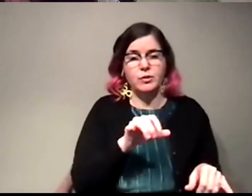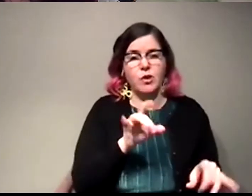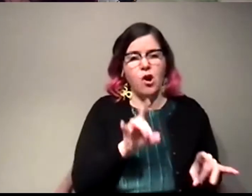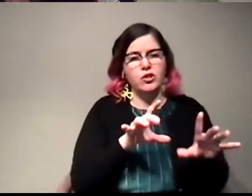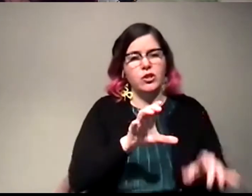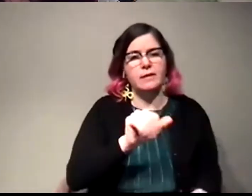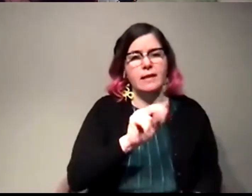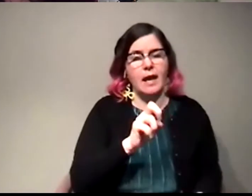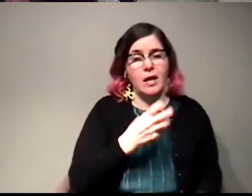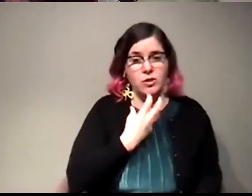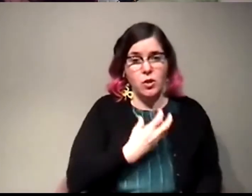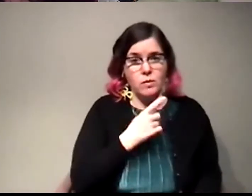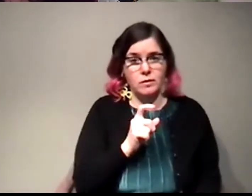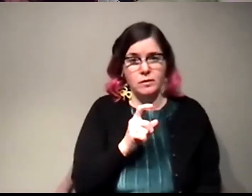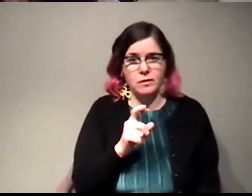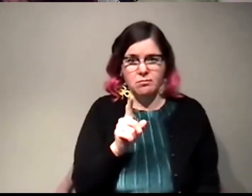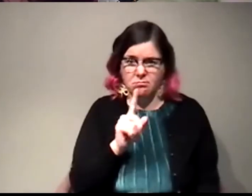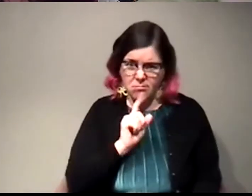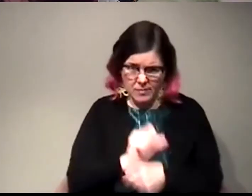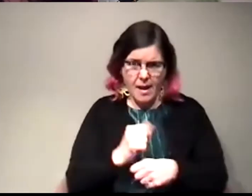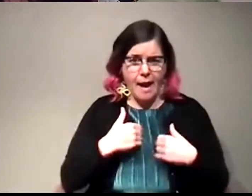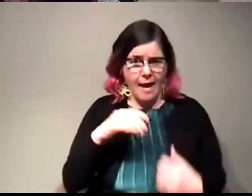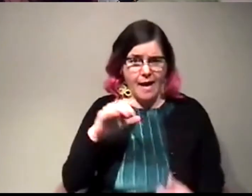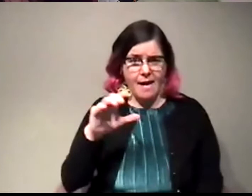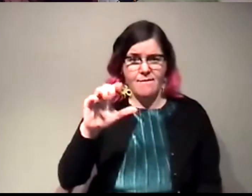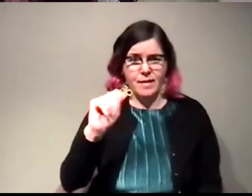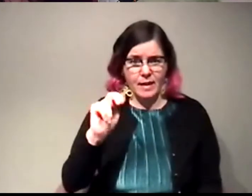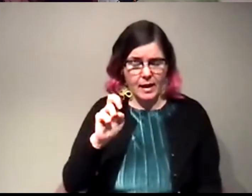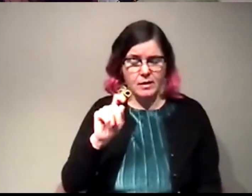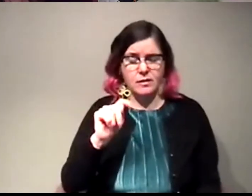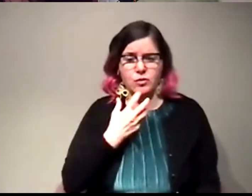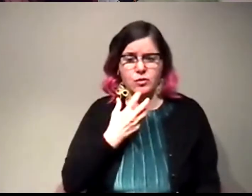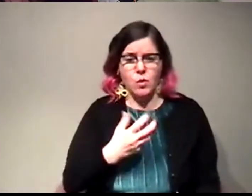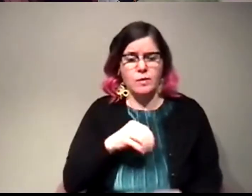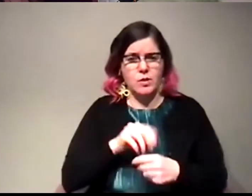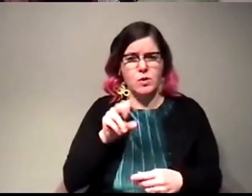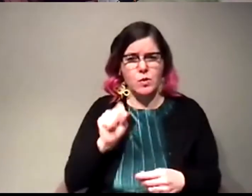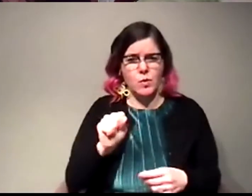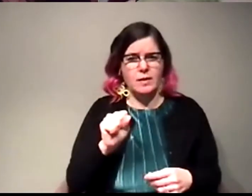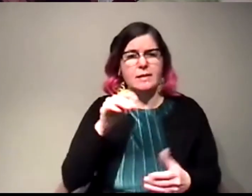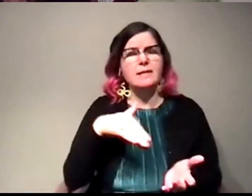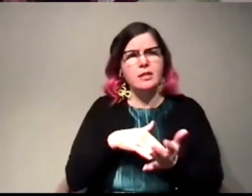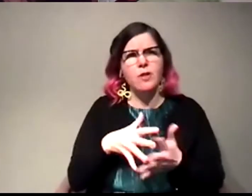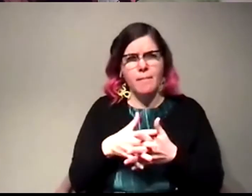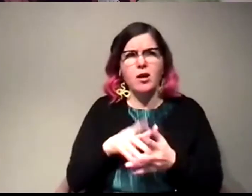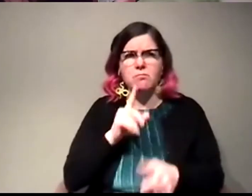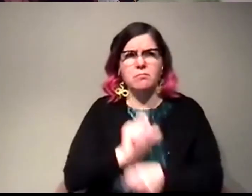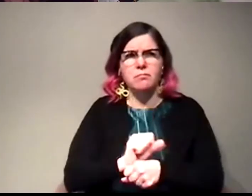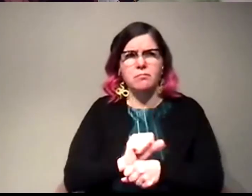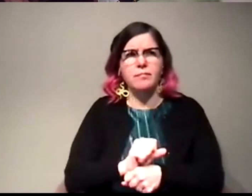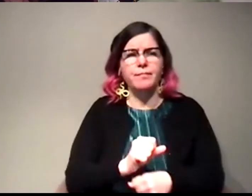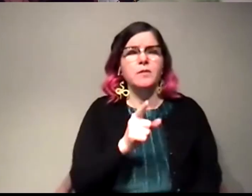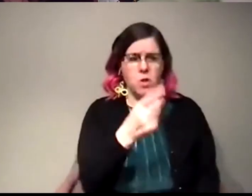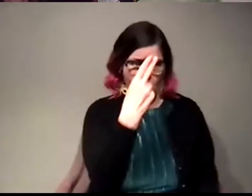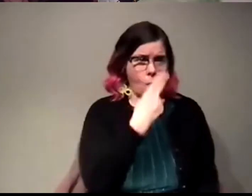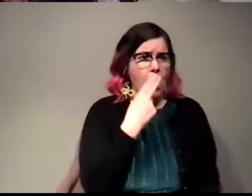actually are. I think cane toads in the US. I know they're in Central America. I think they might be in Florida. I'm not 100% and they're in Hawaii for sure. Are they?